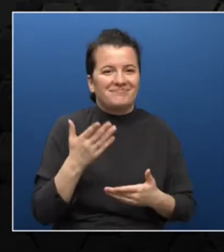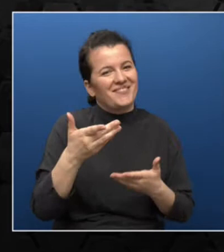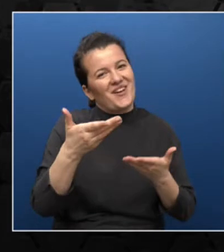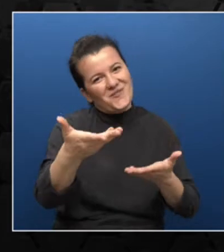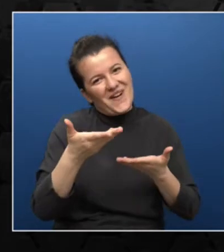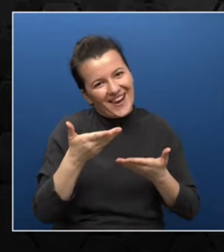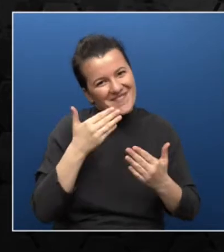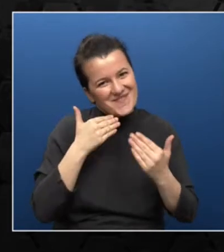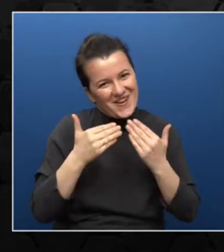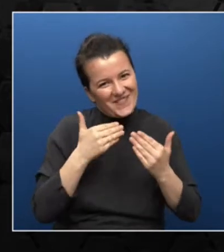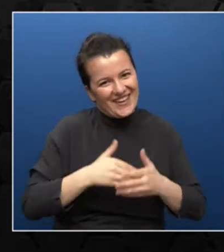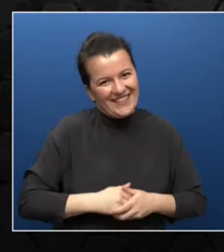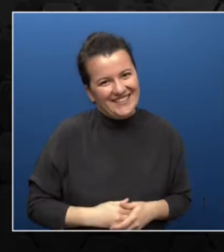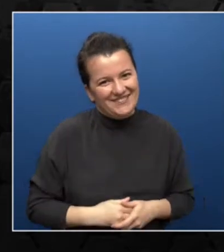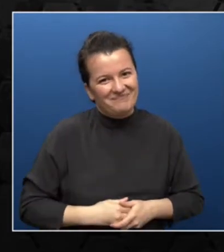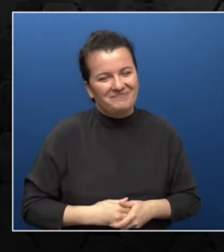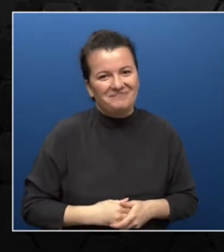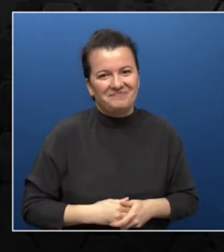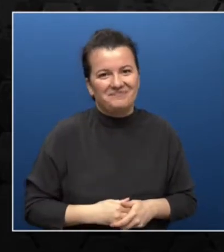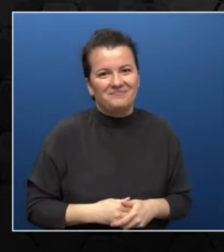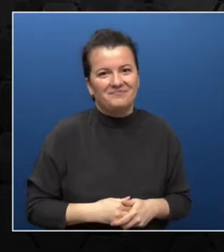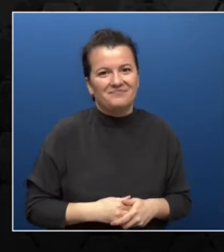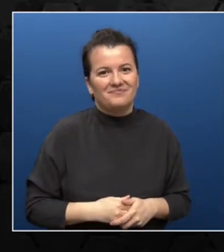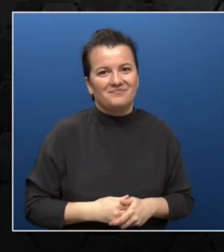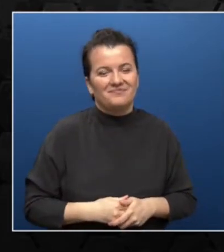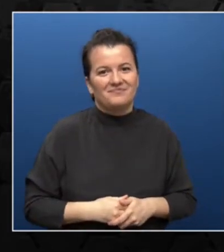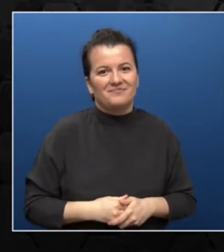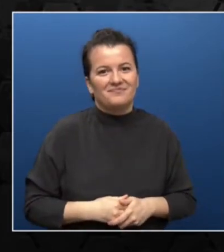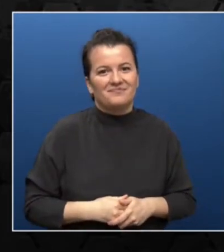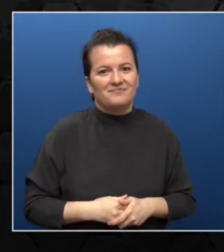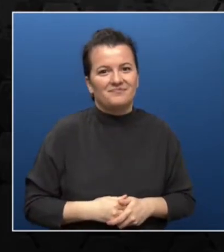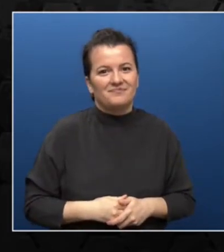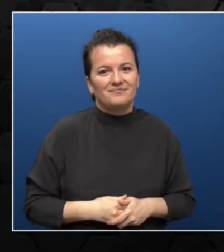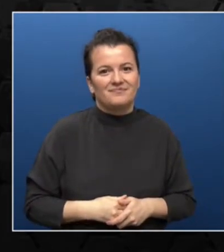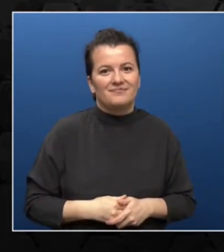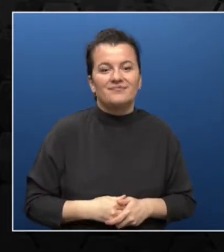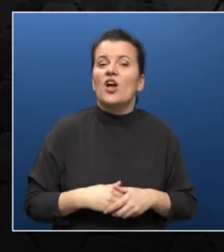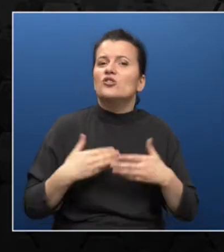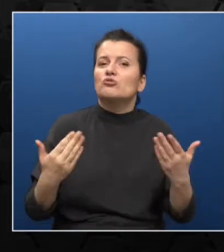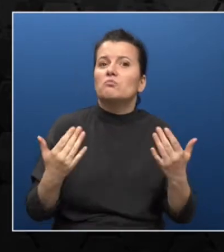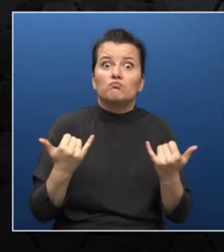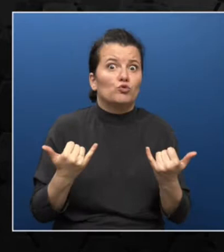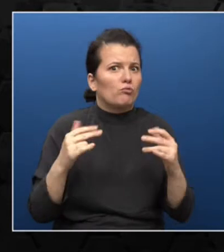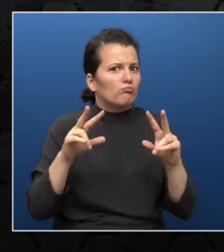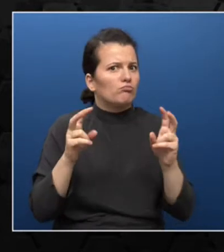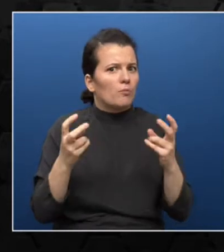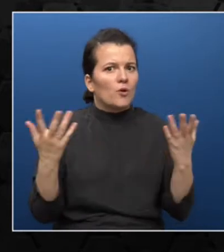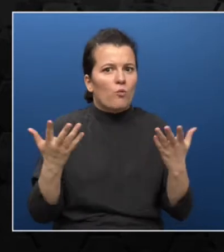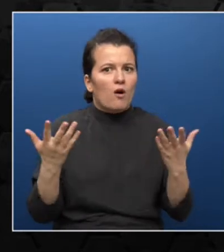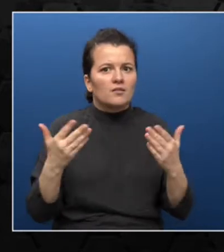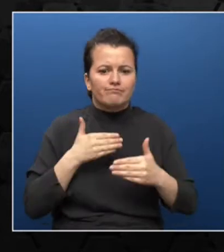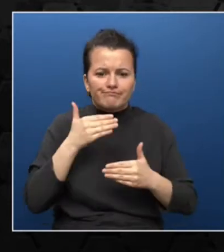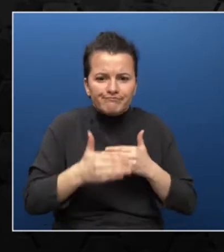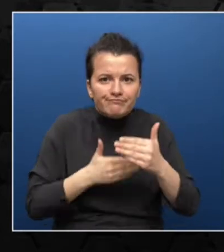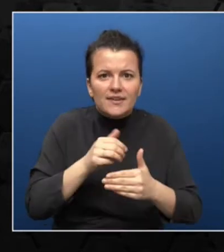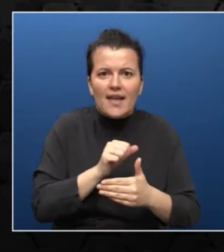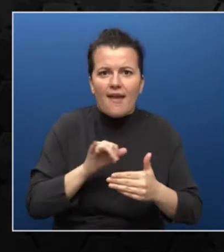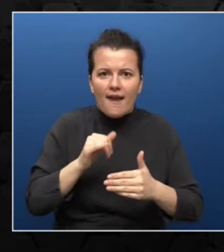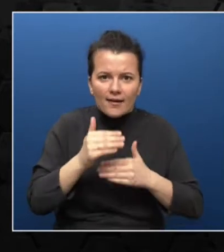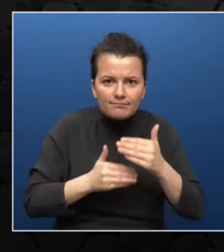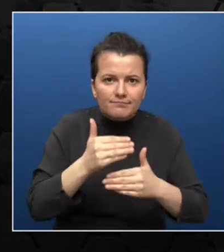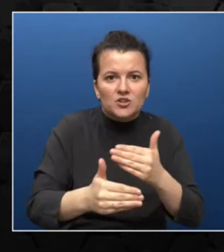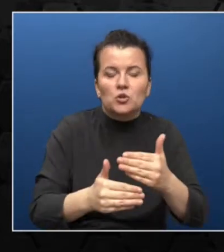conference. And this particular session that we have today, which is the roadmap to machine learning, it does not have any prerequisites to attend. So you